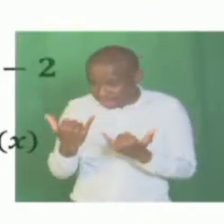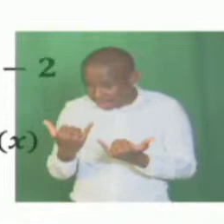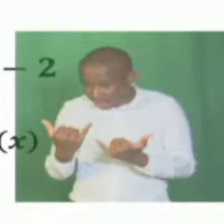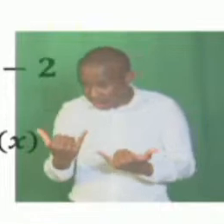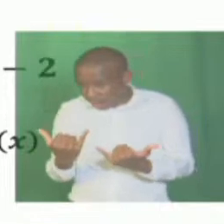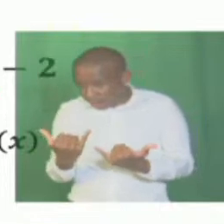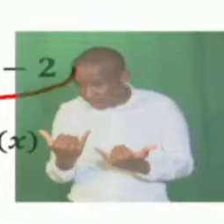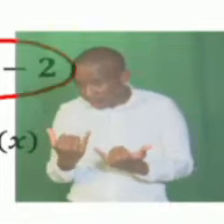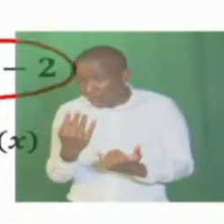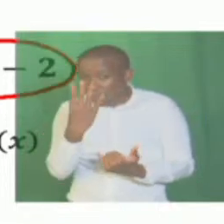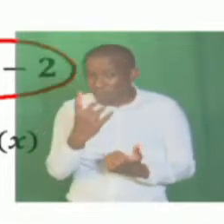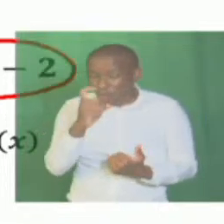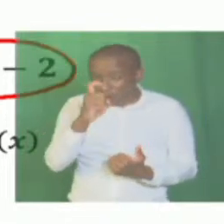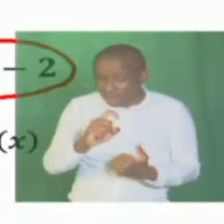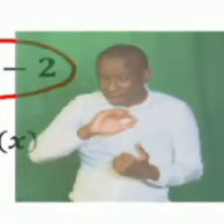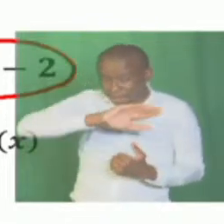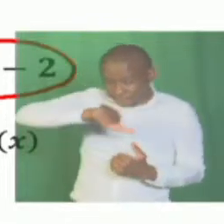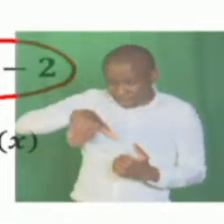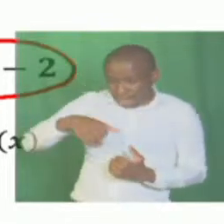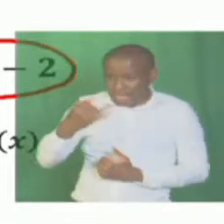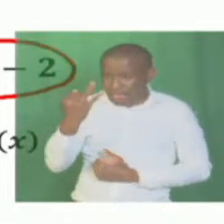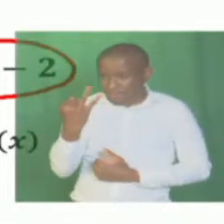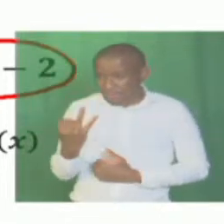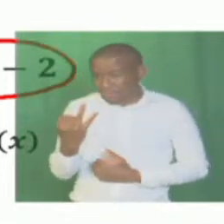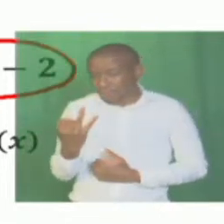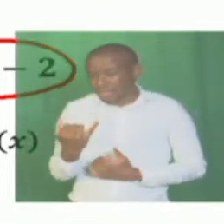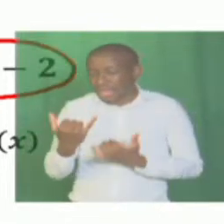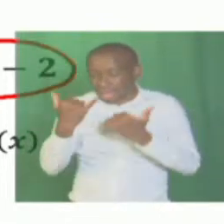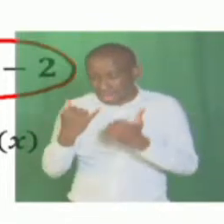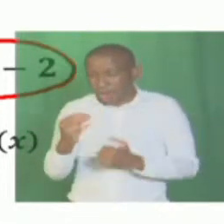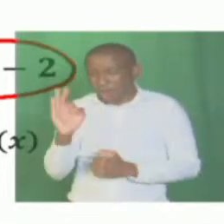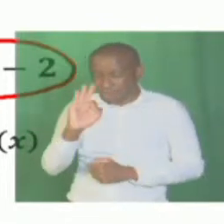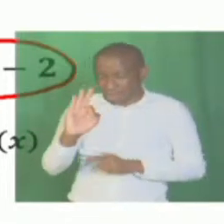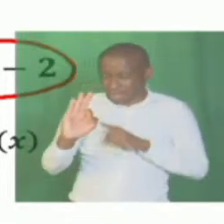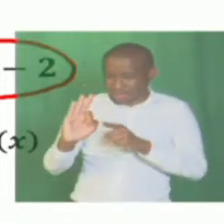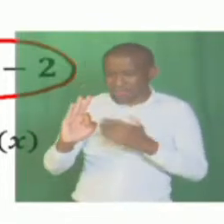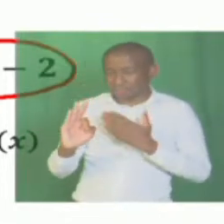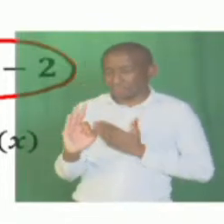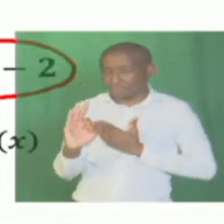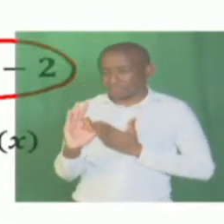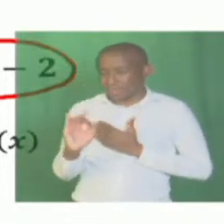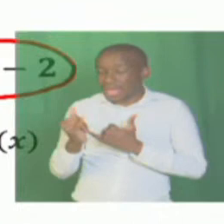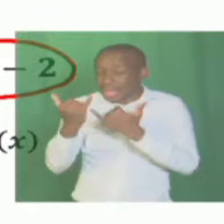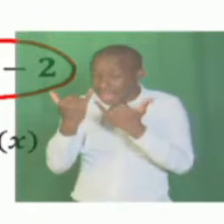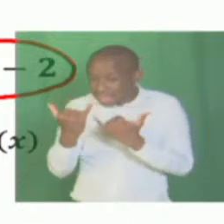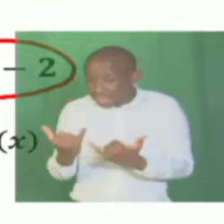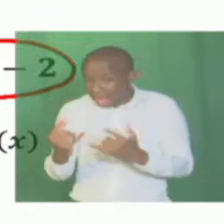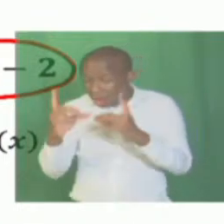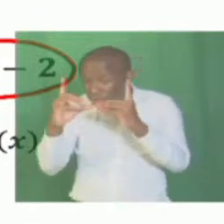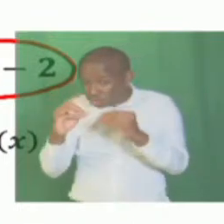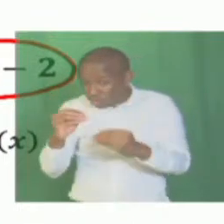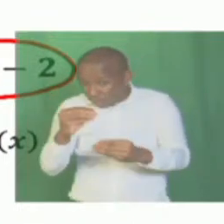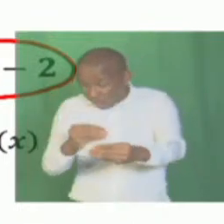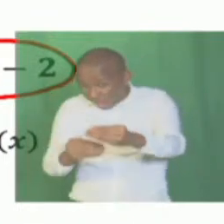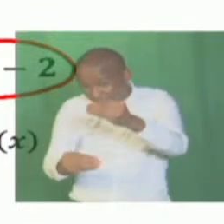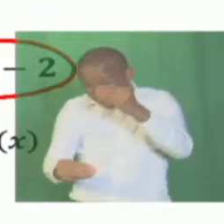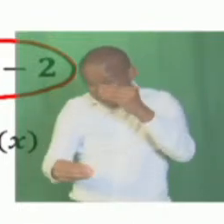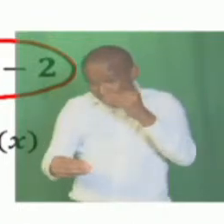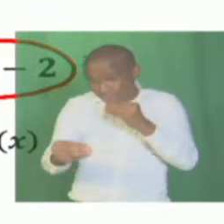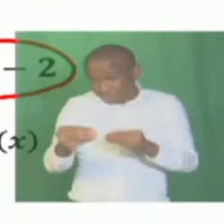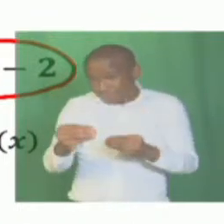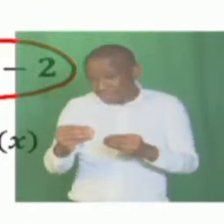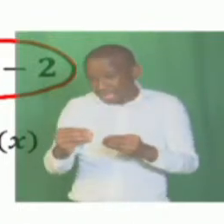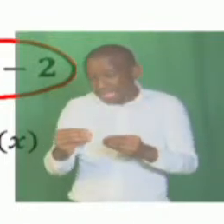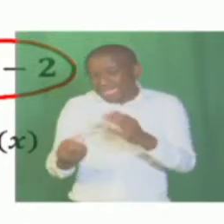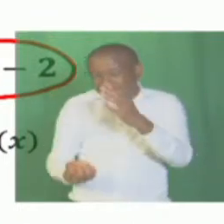get 4x minus 2. That is our function. Now, when you're doing the inverse, we will then start